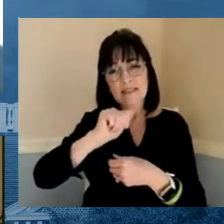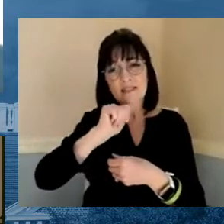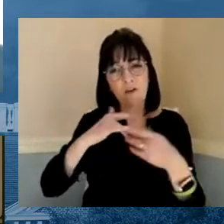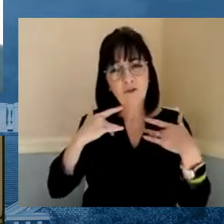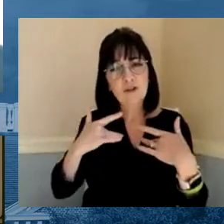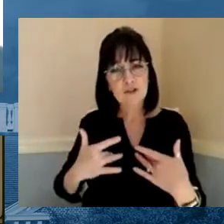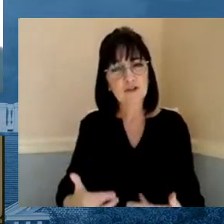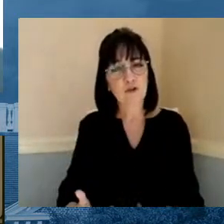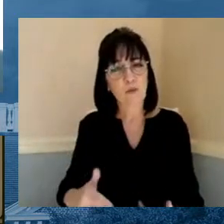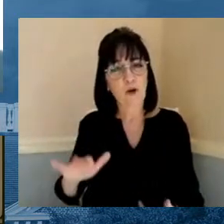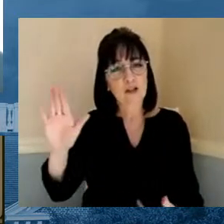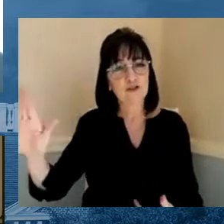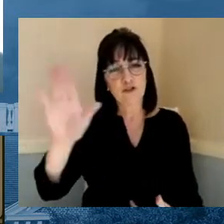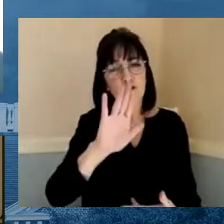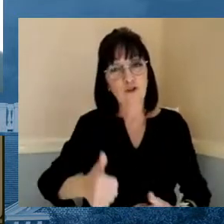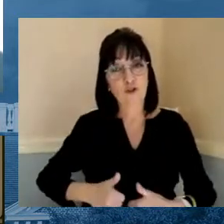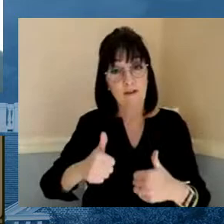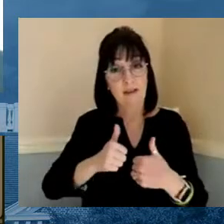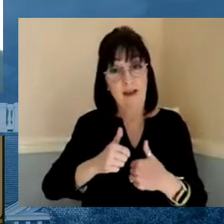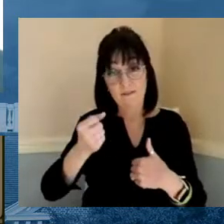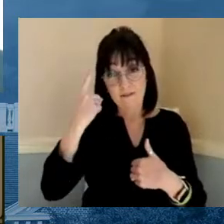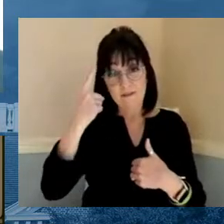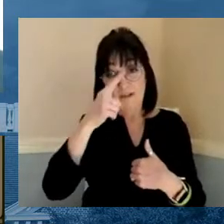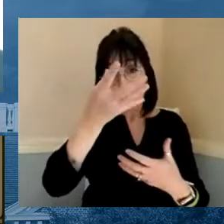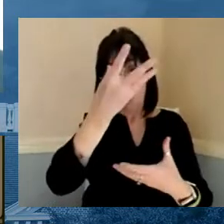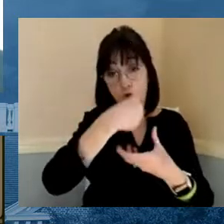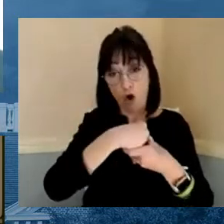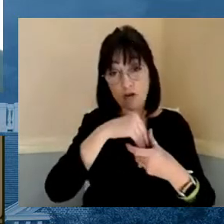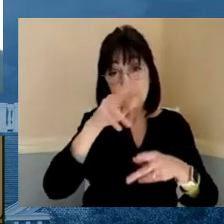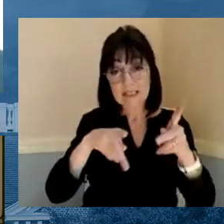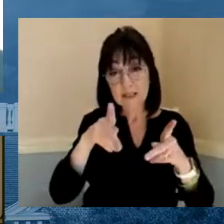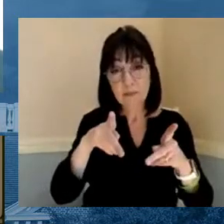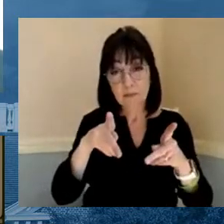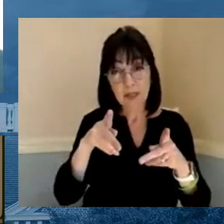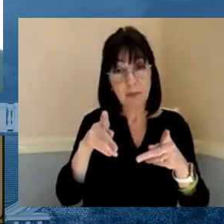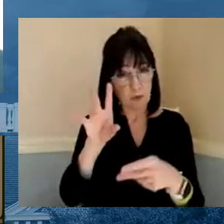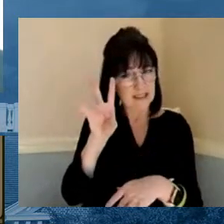this number is closer to 75%.